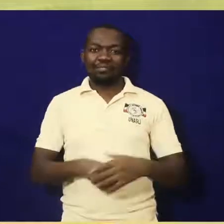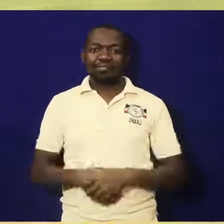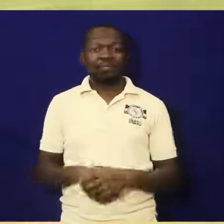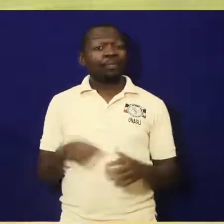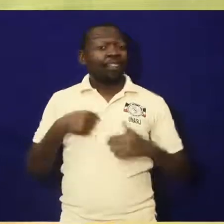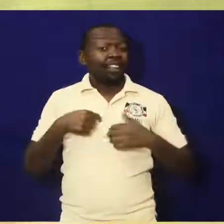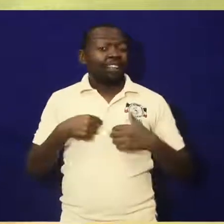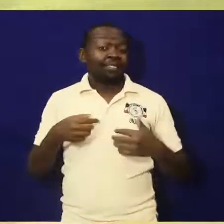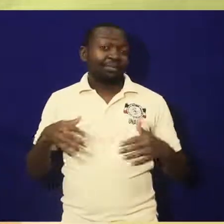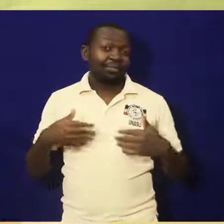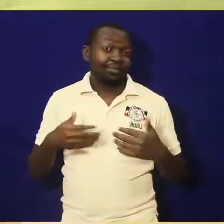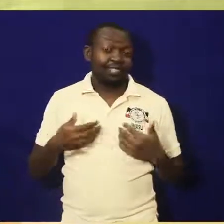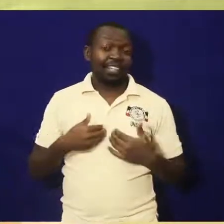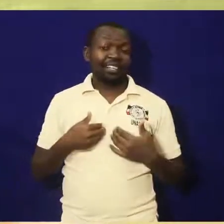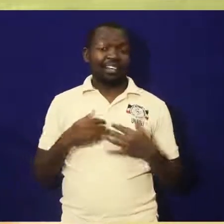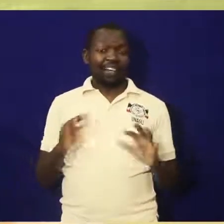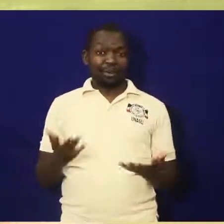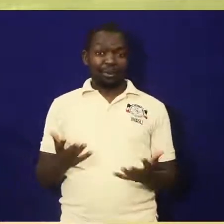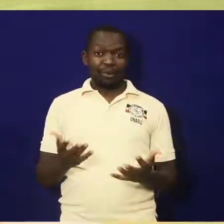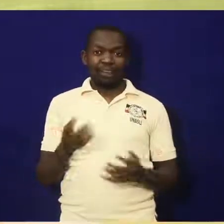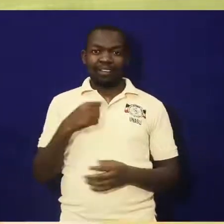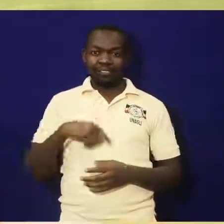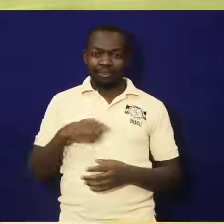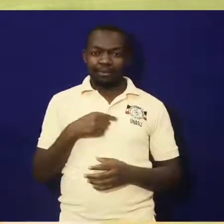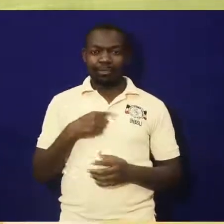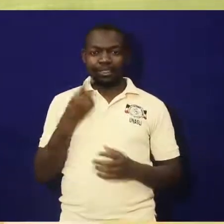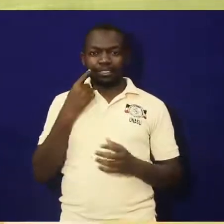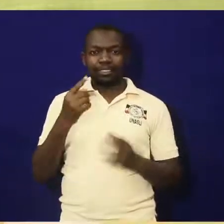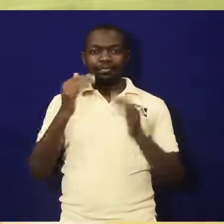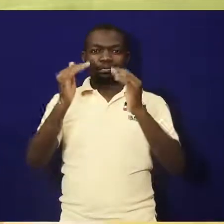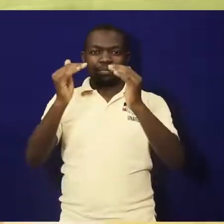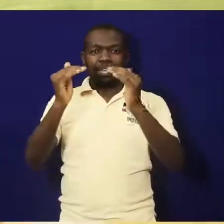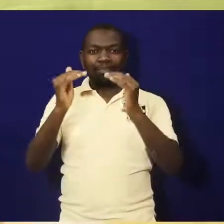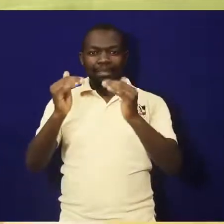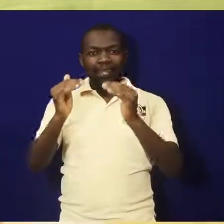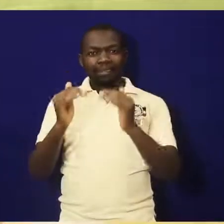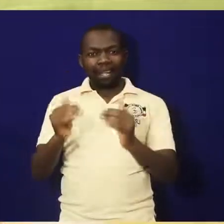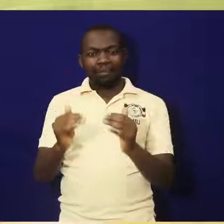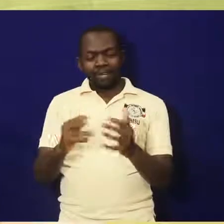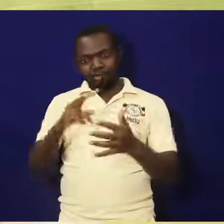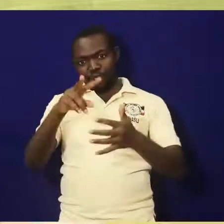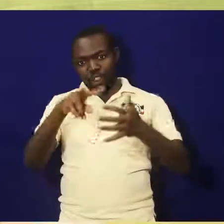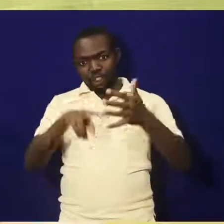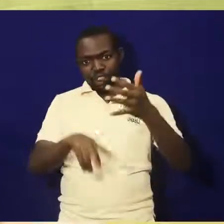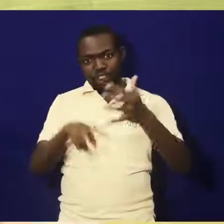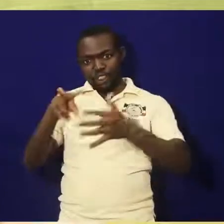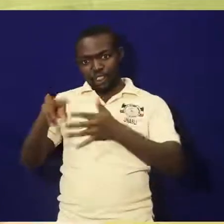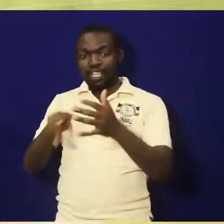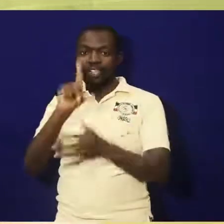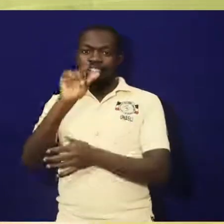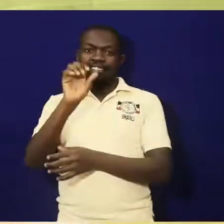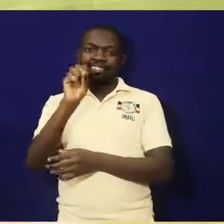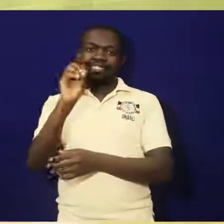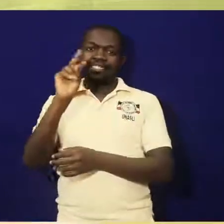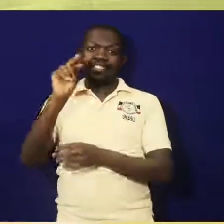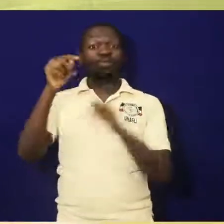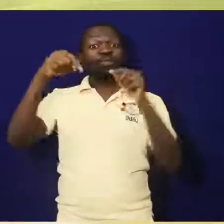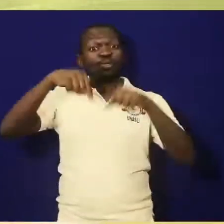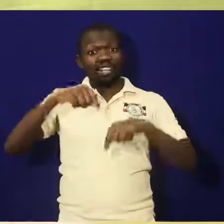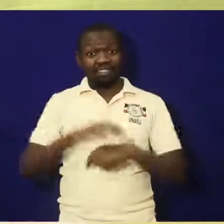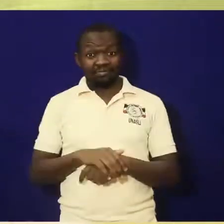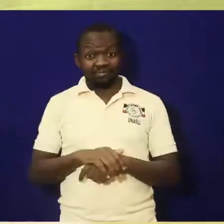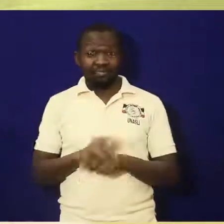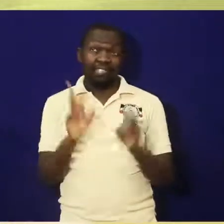We are glad that we are going to go through this lesson with you today. The subject